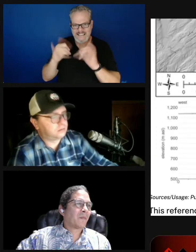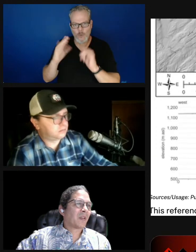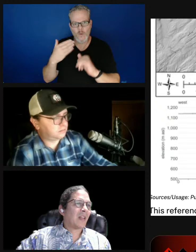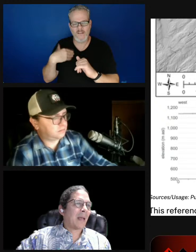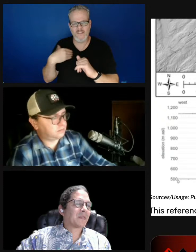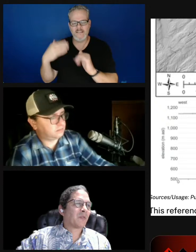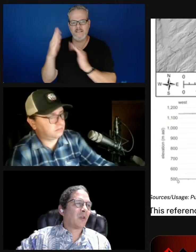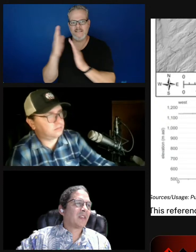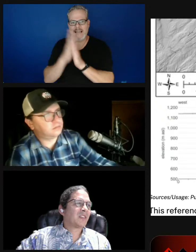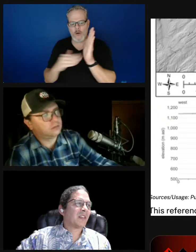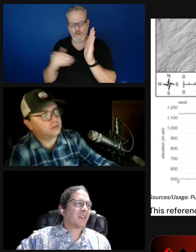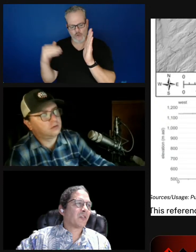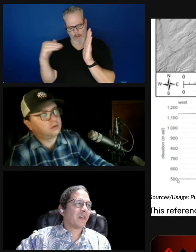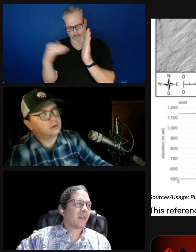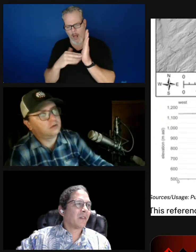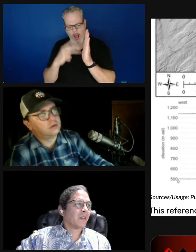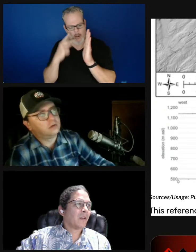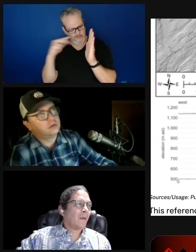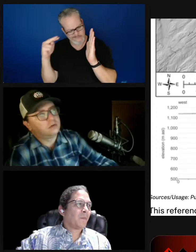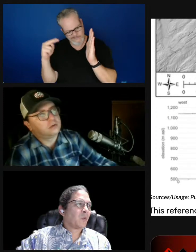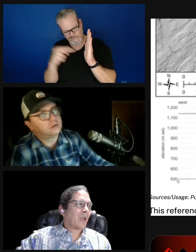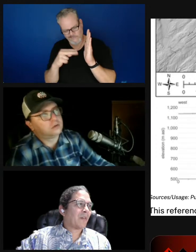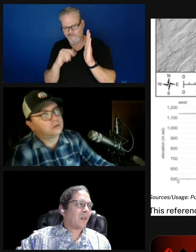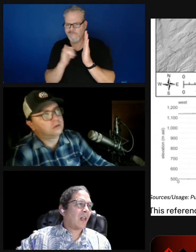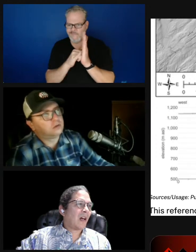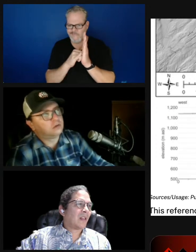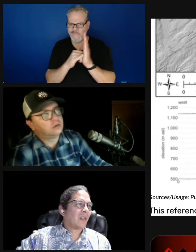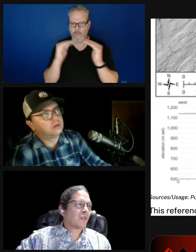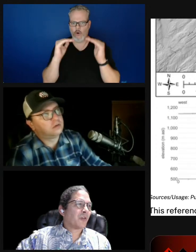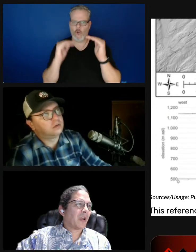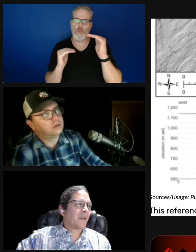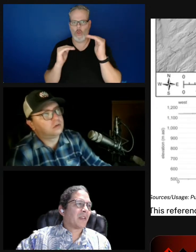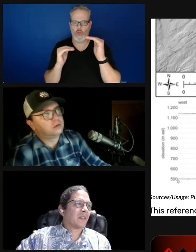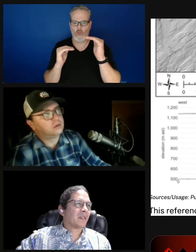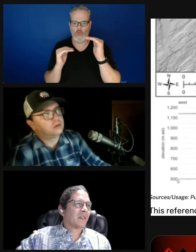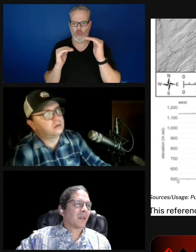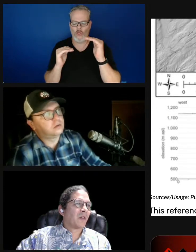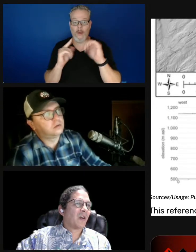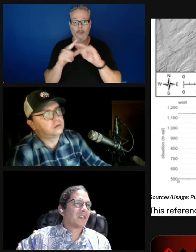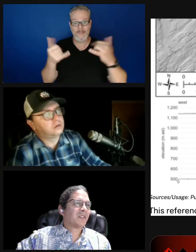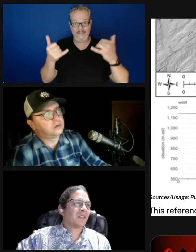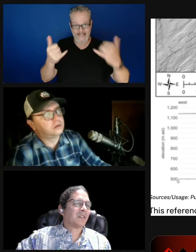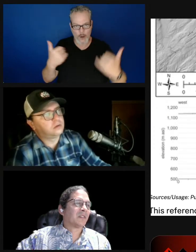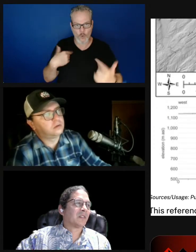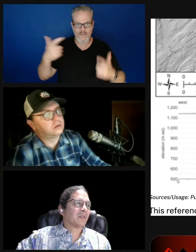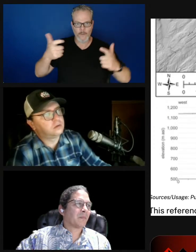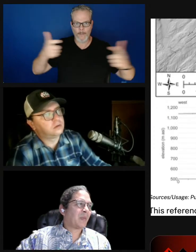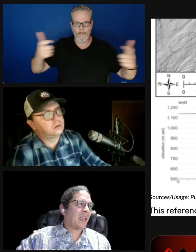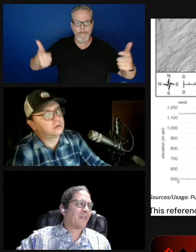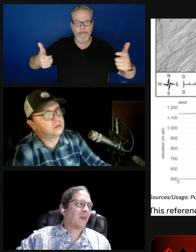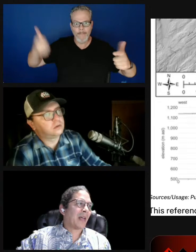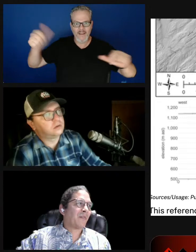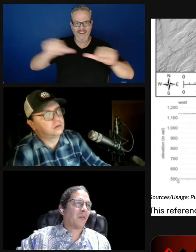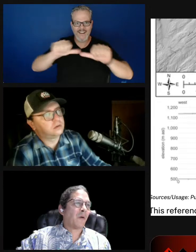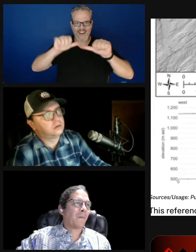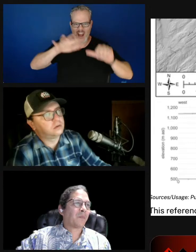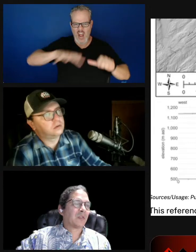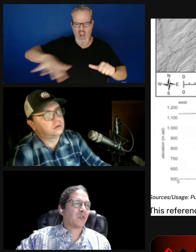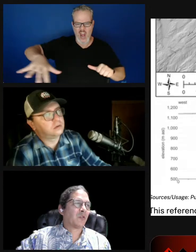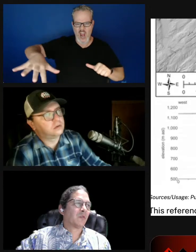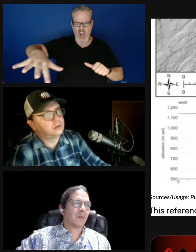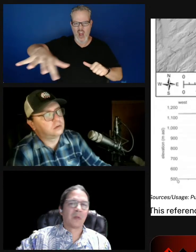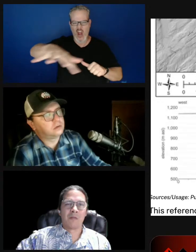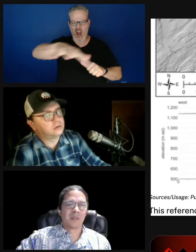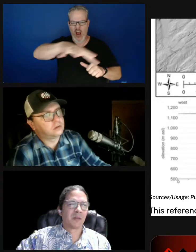here, the collapse a little less than that inner crater, we have a lot larger area across to pave our lava flow.